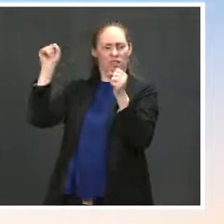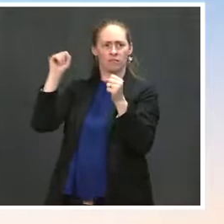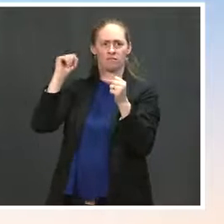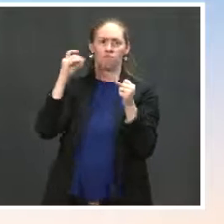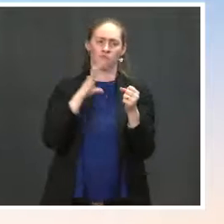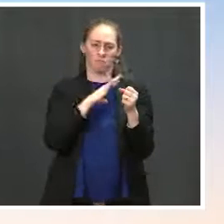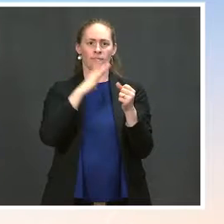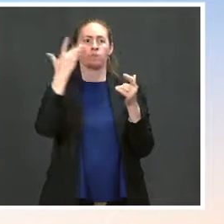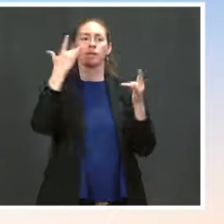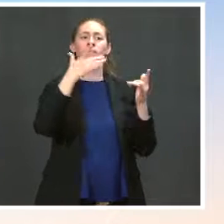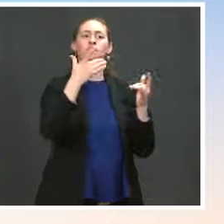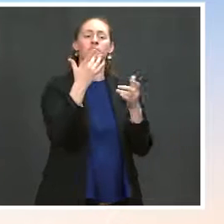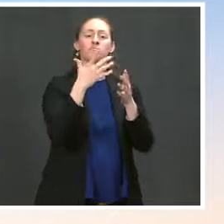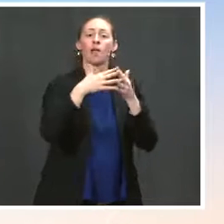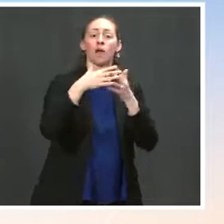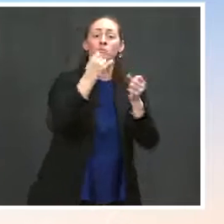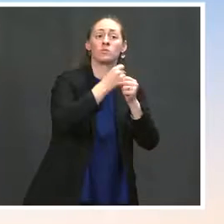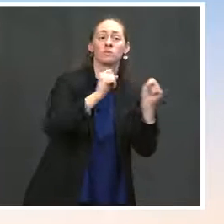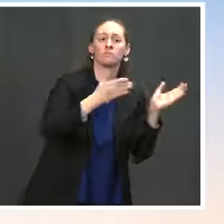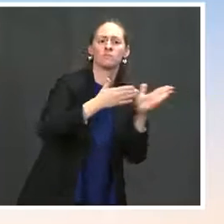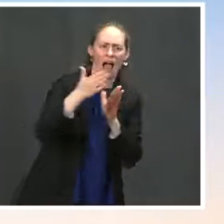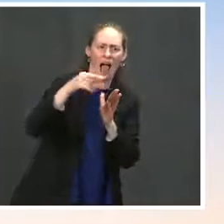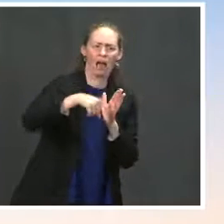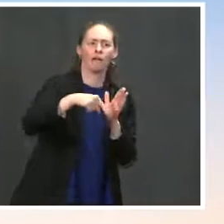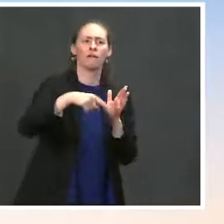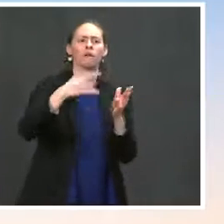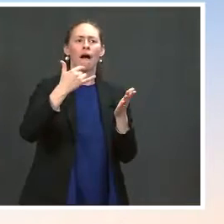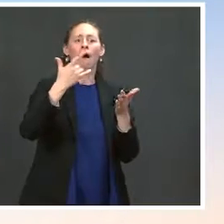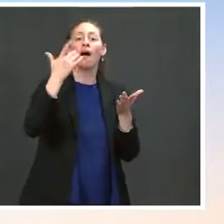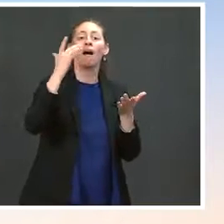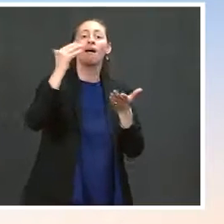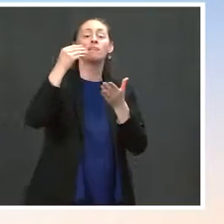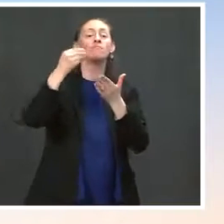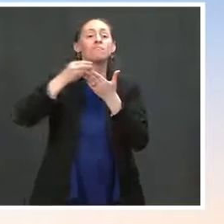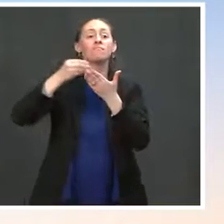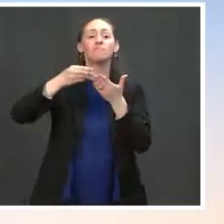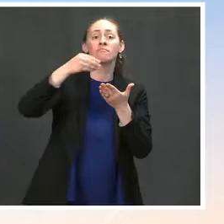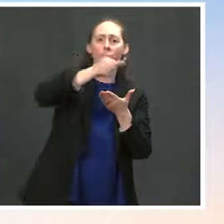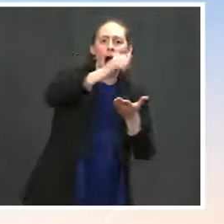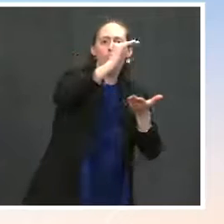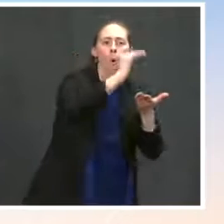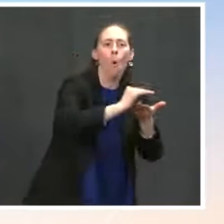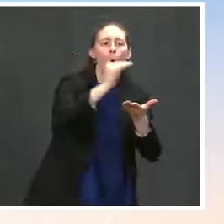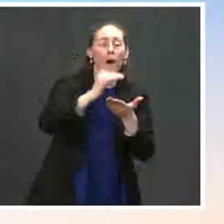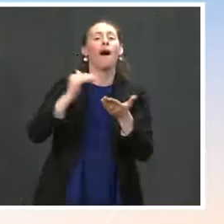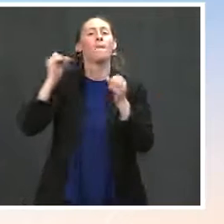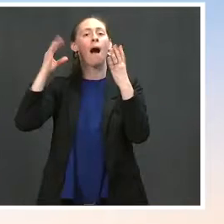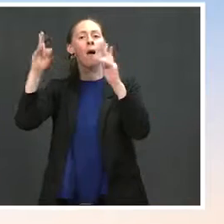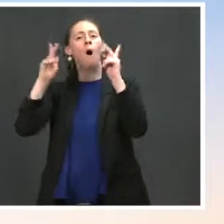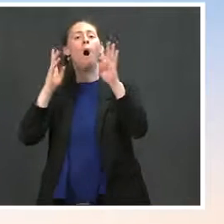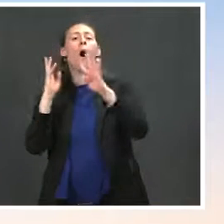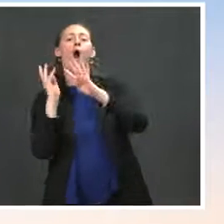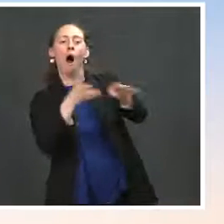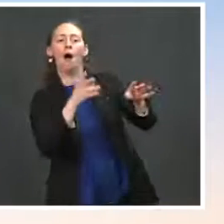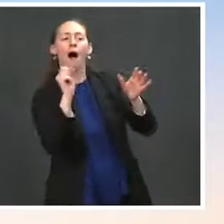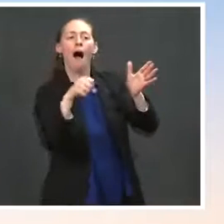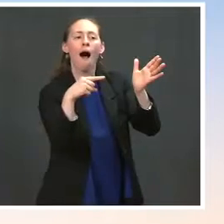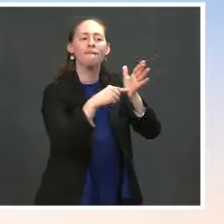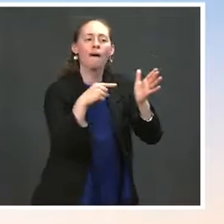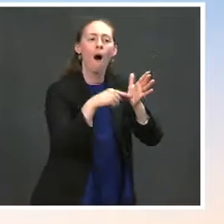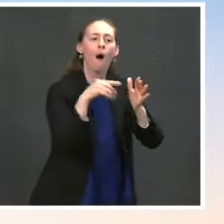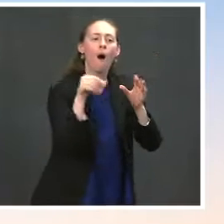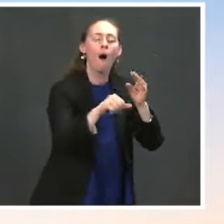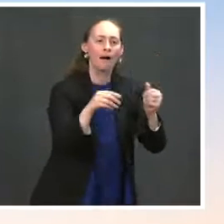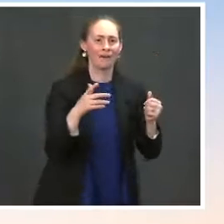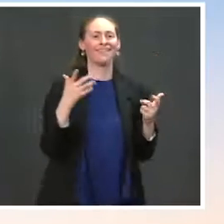more cost effective for many Americans. And of course, the president's number one priority has been tackling the greatest health crisis our country has